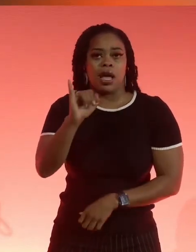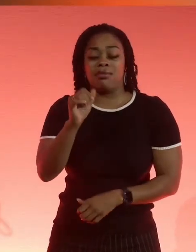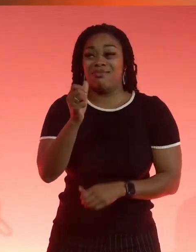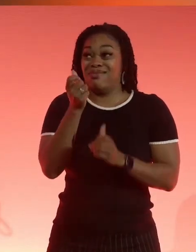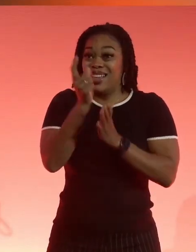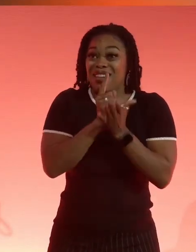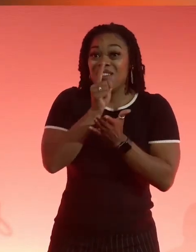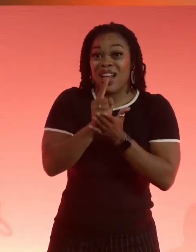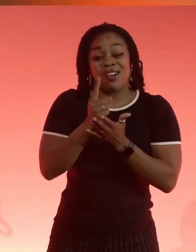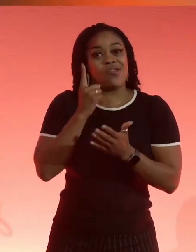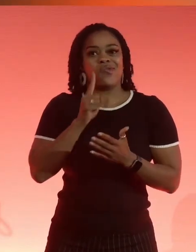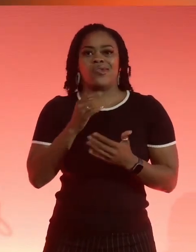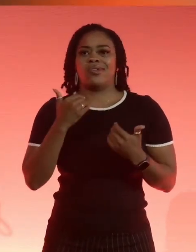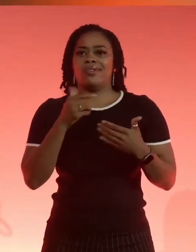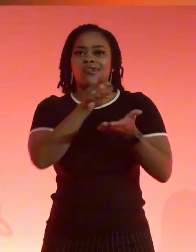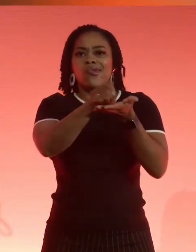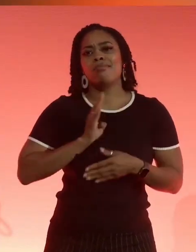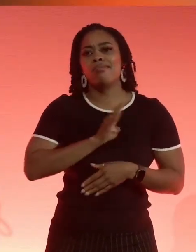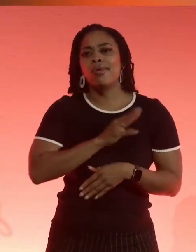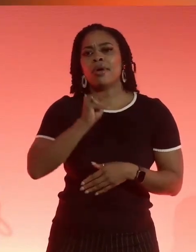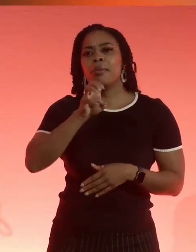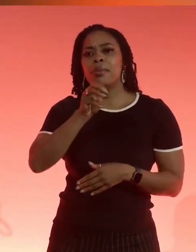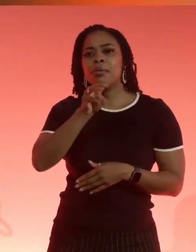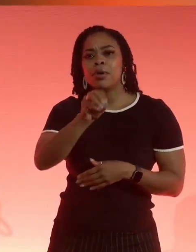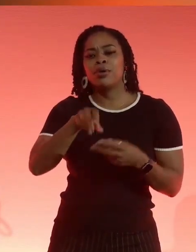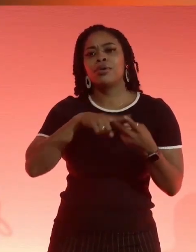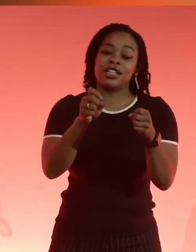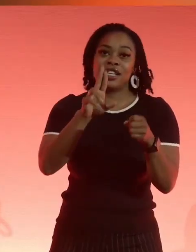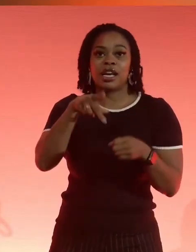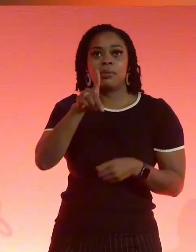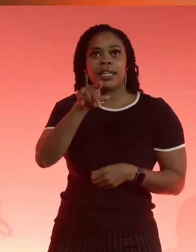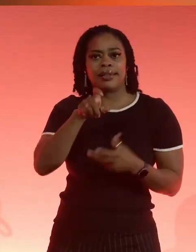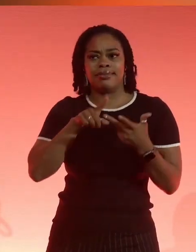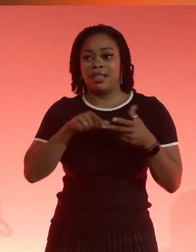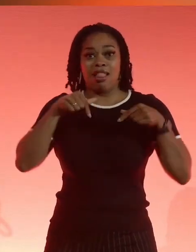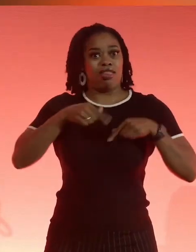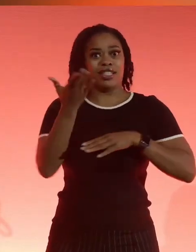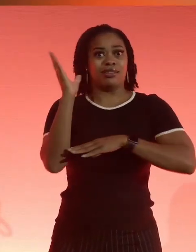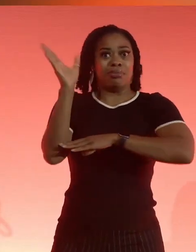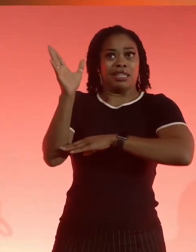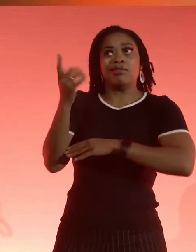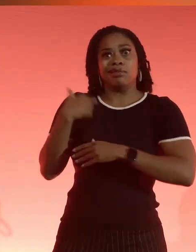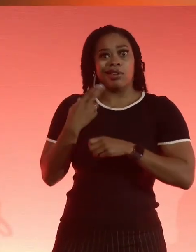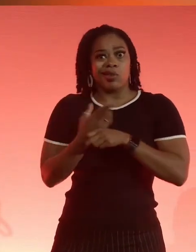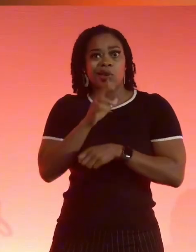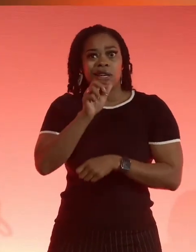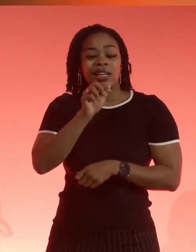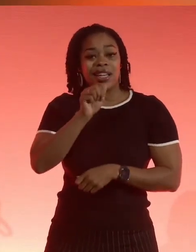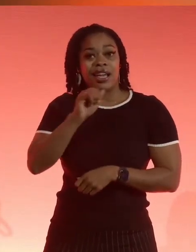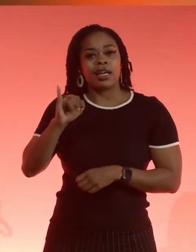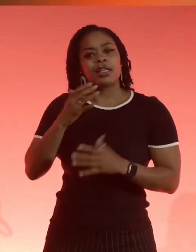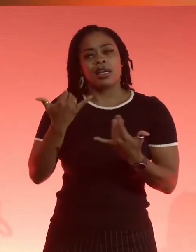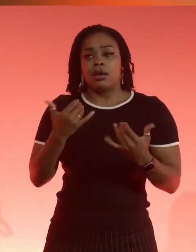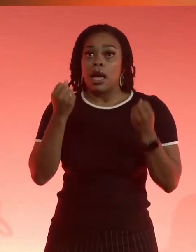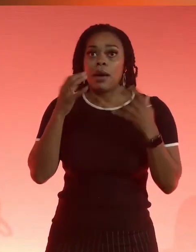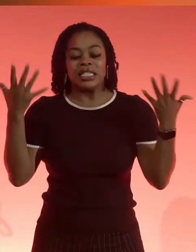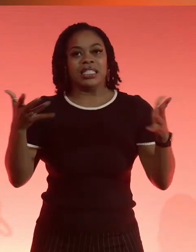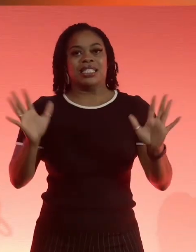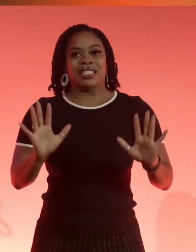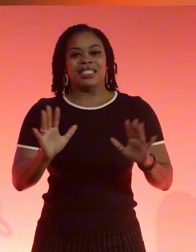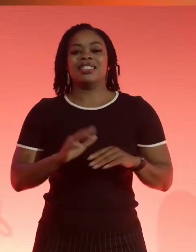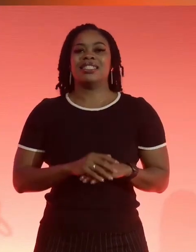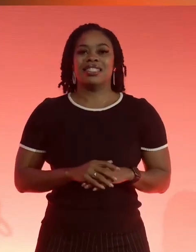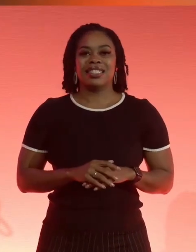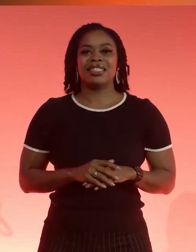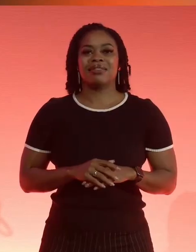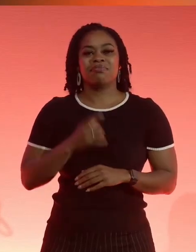to write board memos, strategy updates, even this keynote. Now, the number of M dashes on this thing was just out of control. But